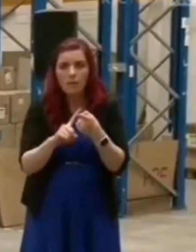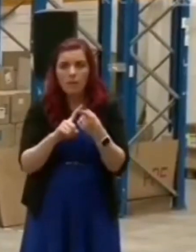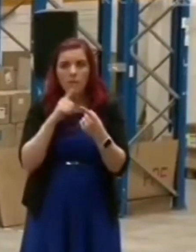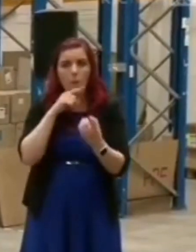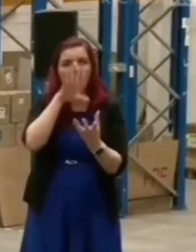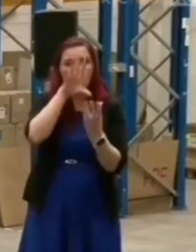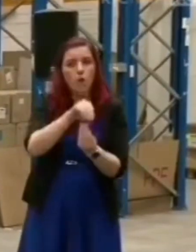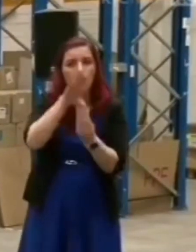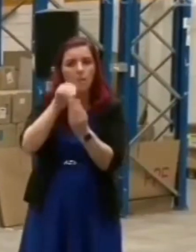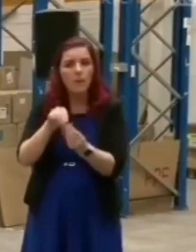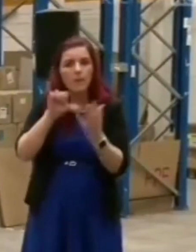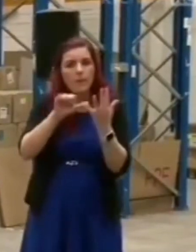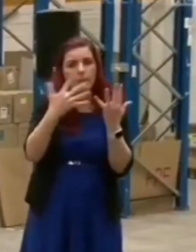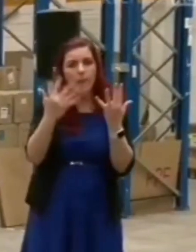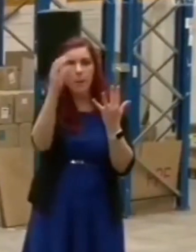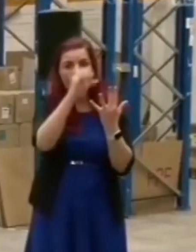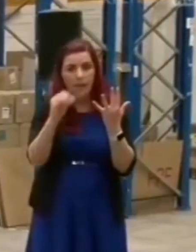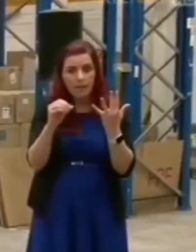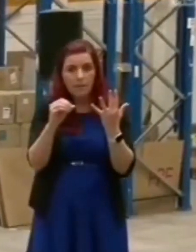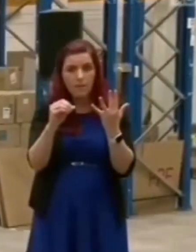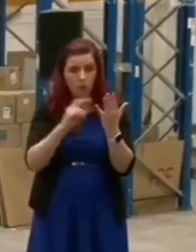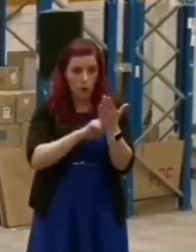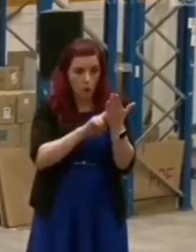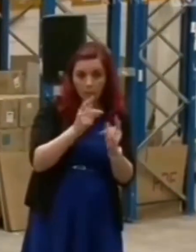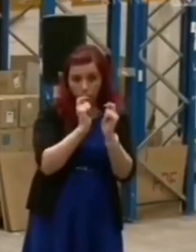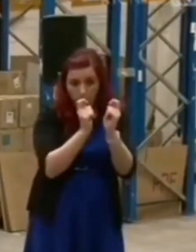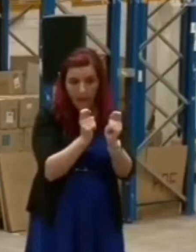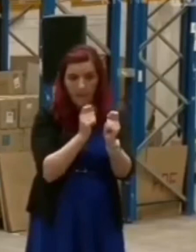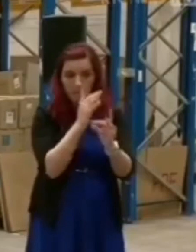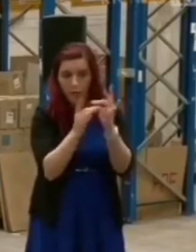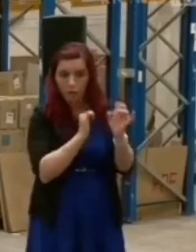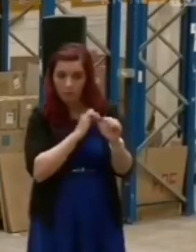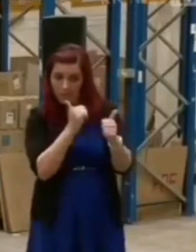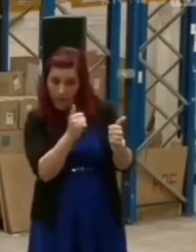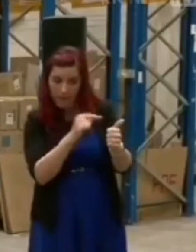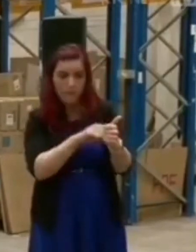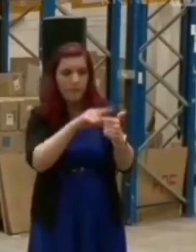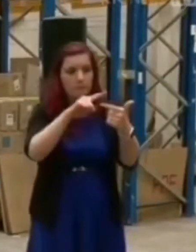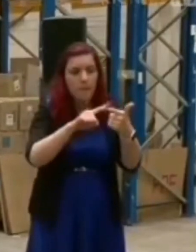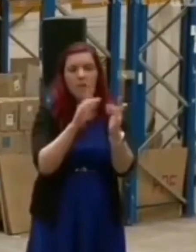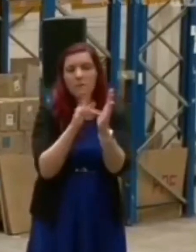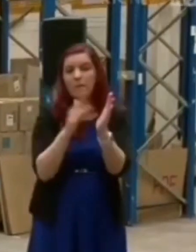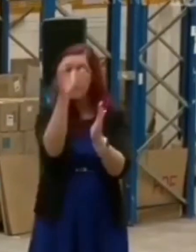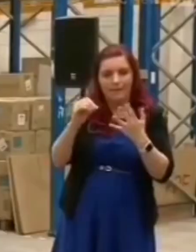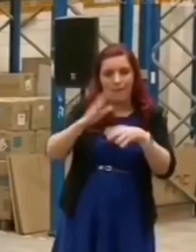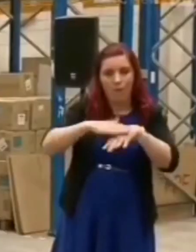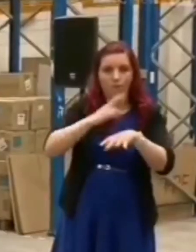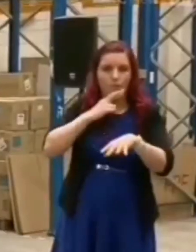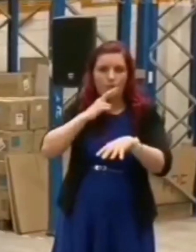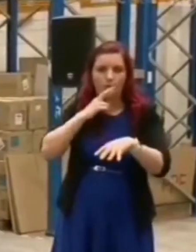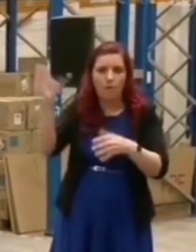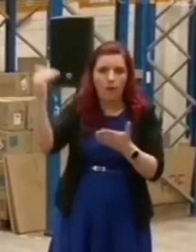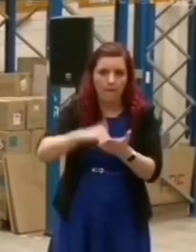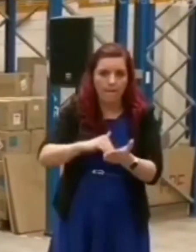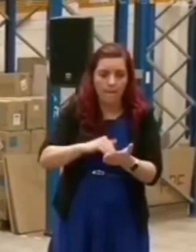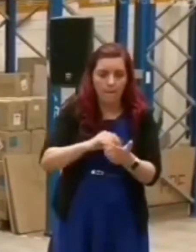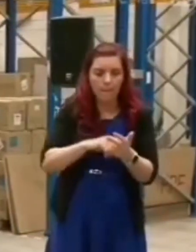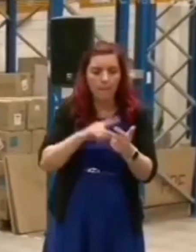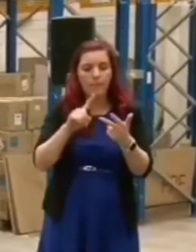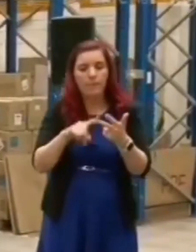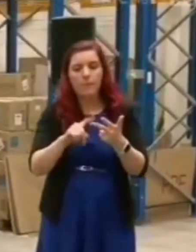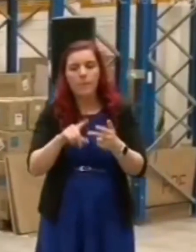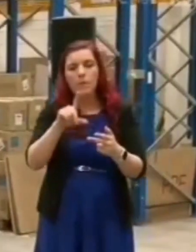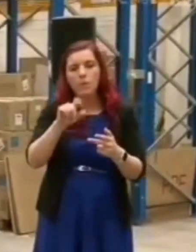about 65% of the items are suitable for use, about 15% is usable, 20% of it has a